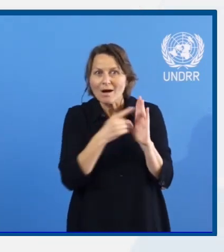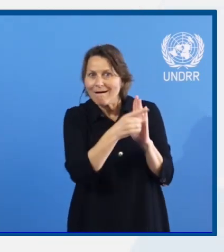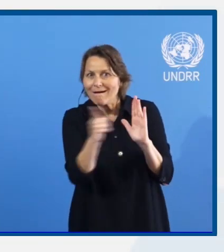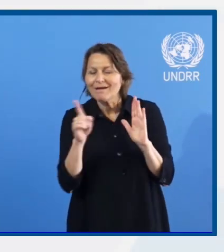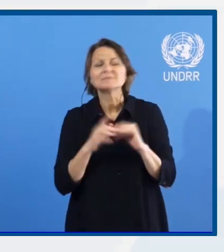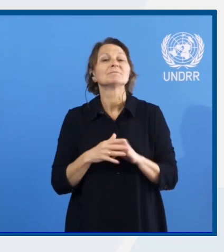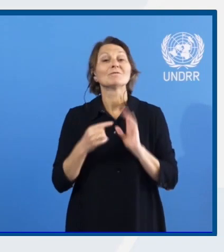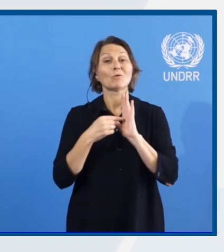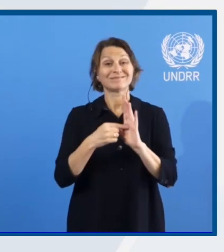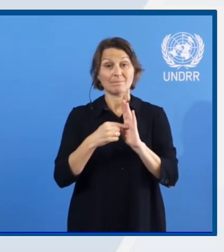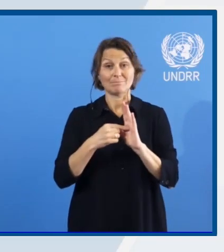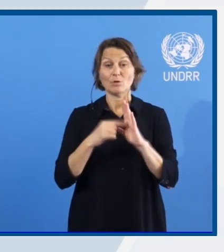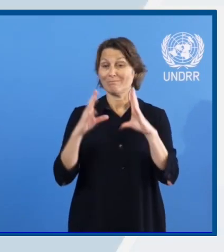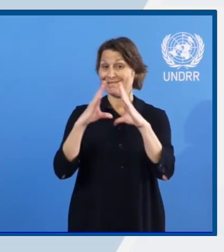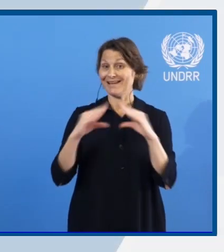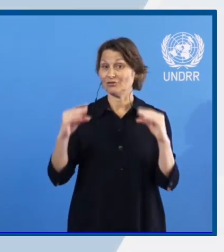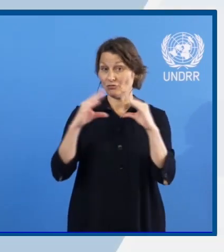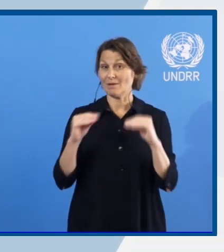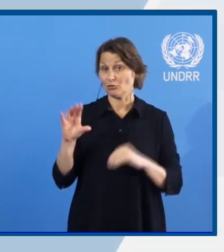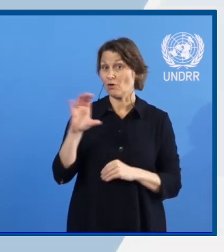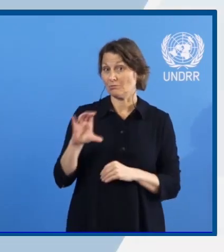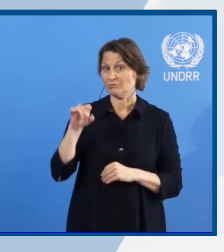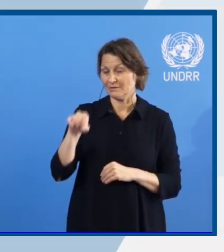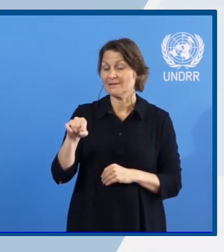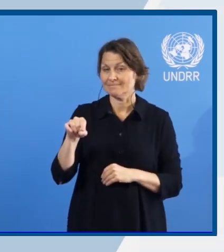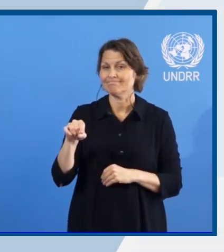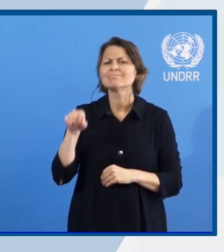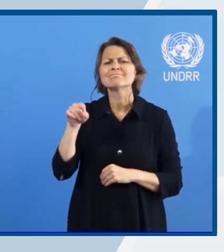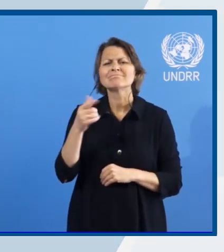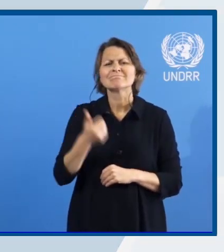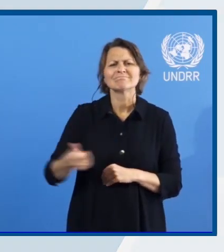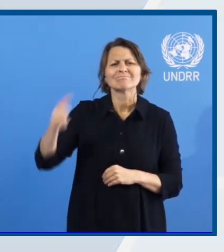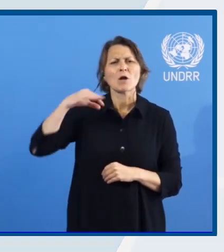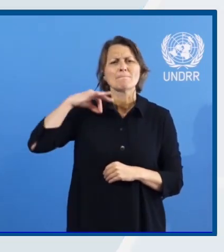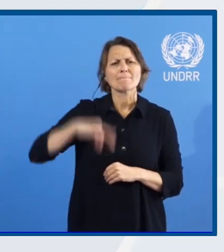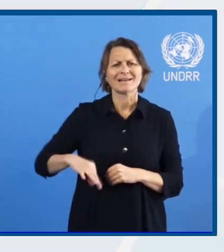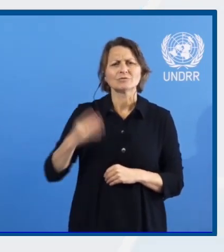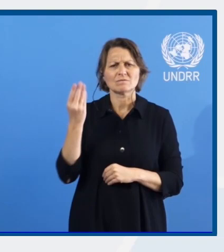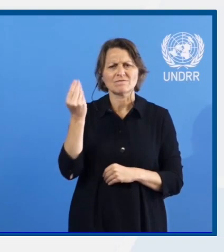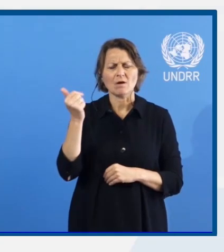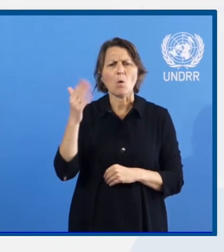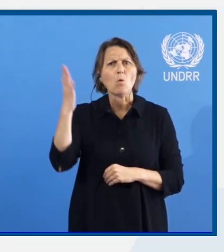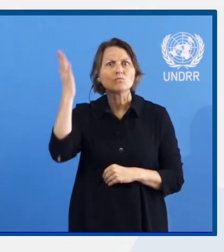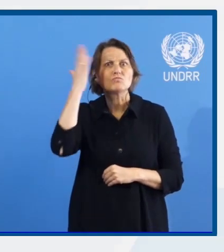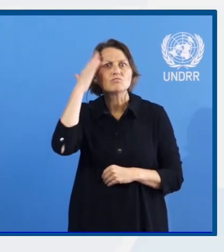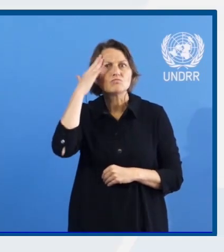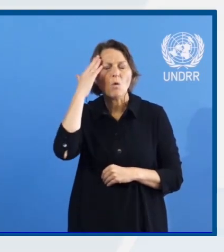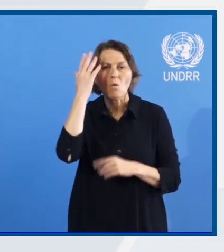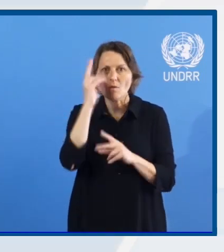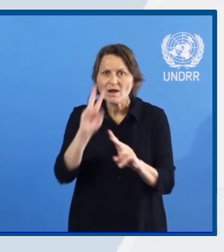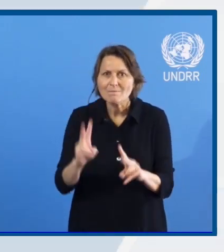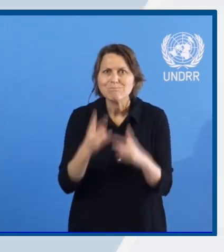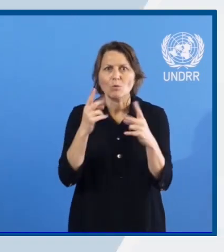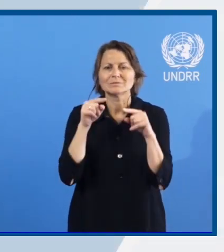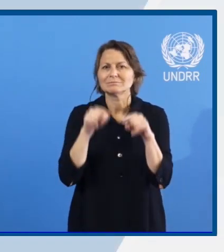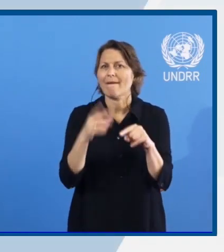of Egypt, he understands the importance of issuing green bonds because that positions the country. But